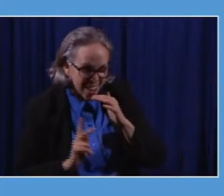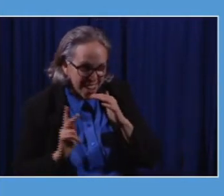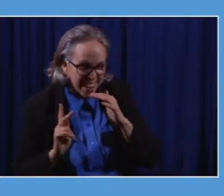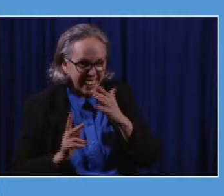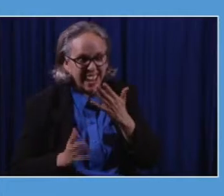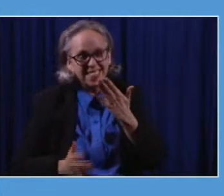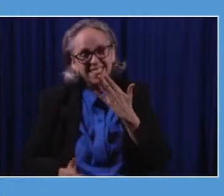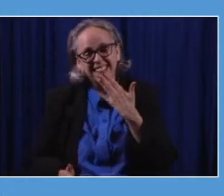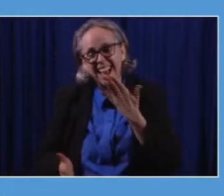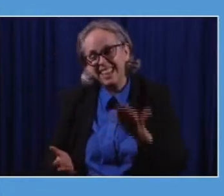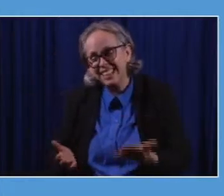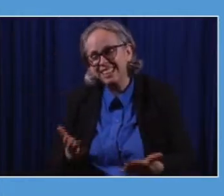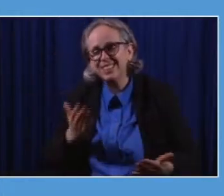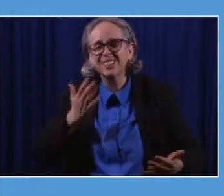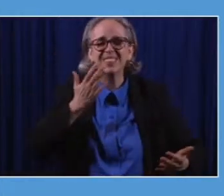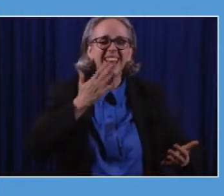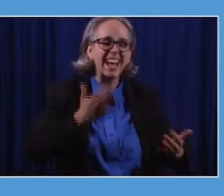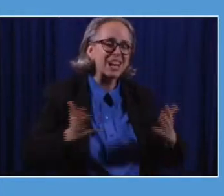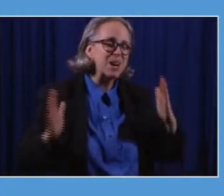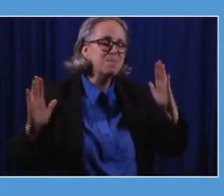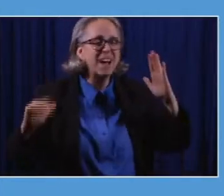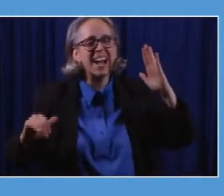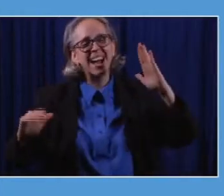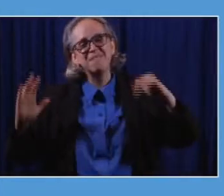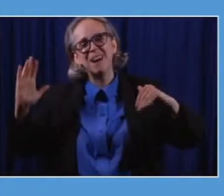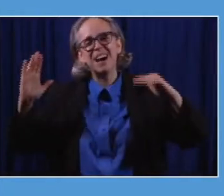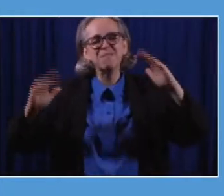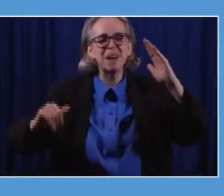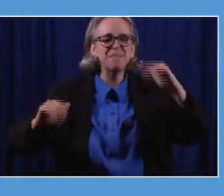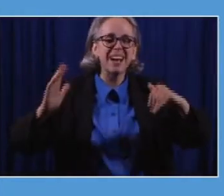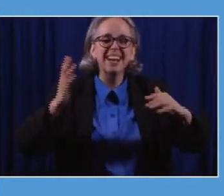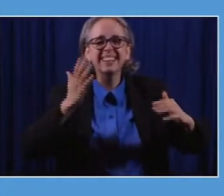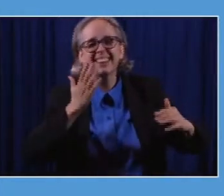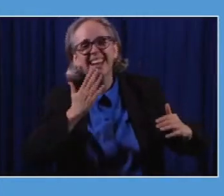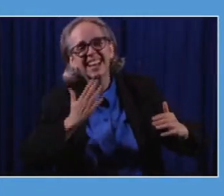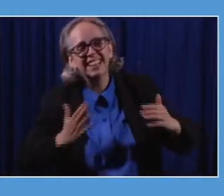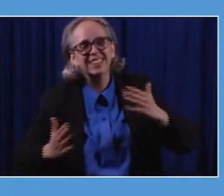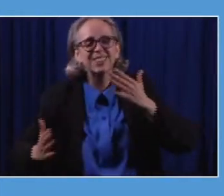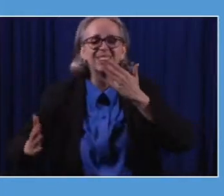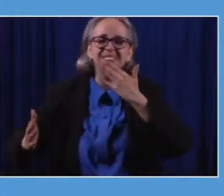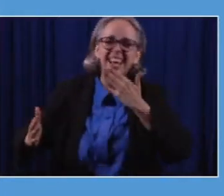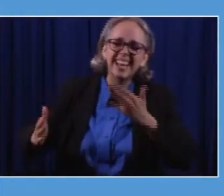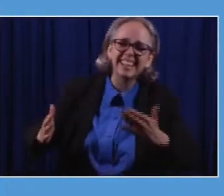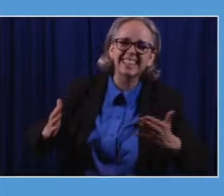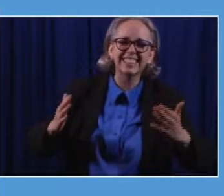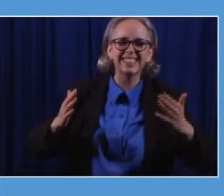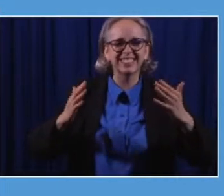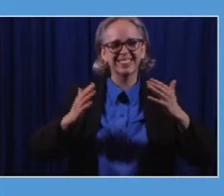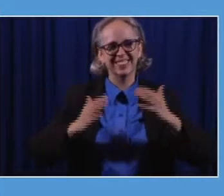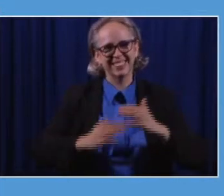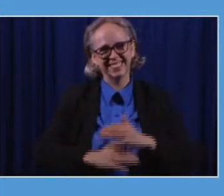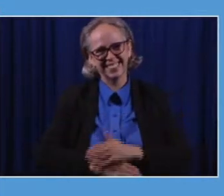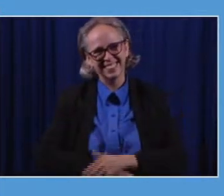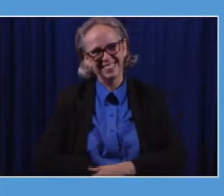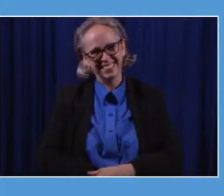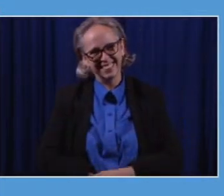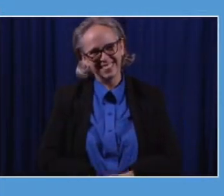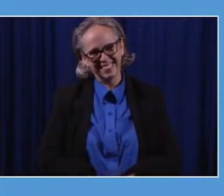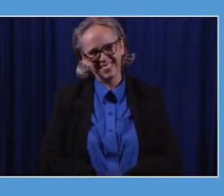Thank you. Bye. Bye. Thank you. Thank you.